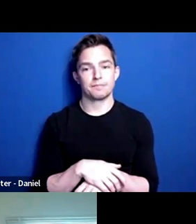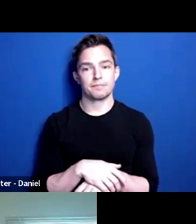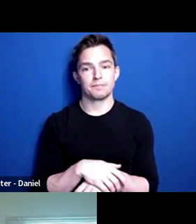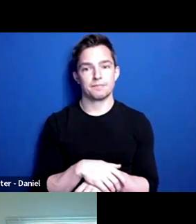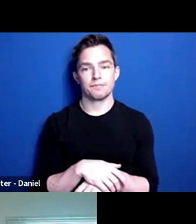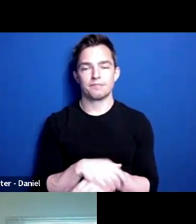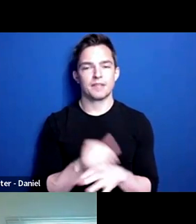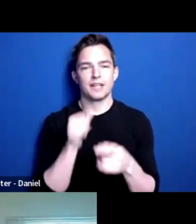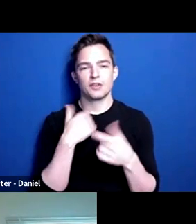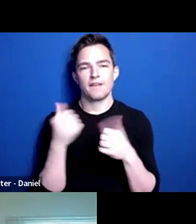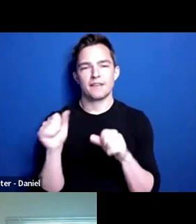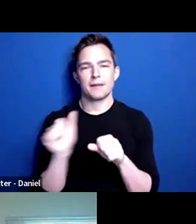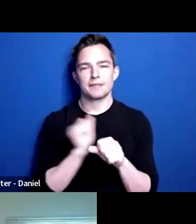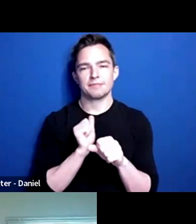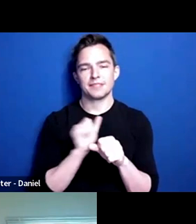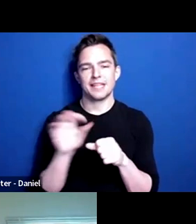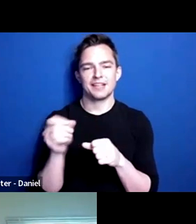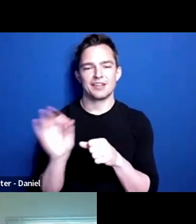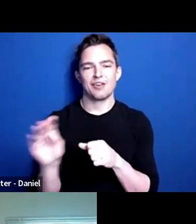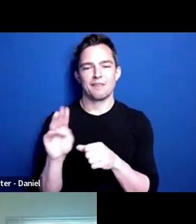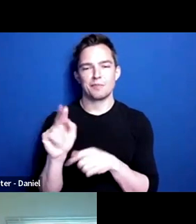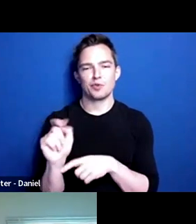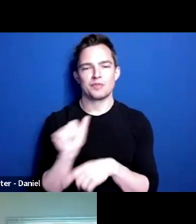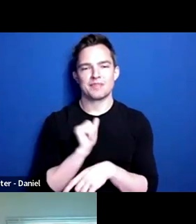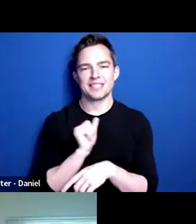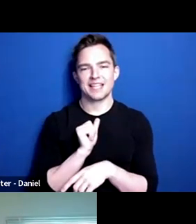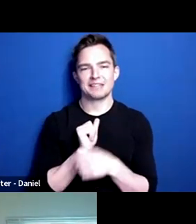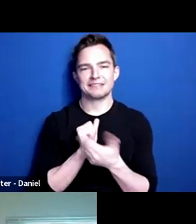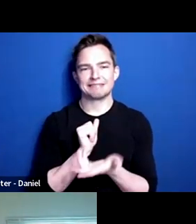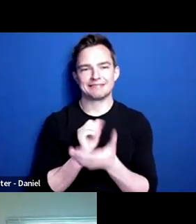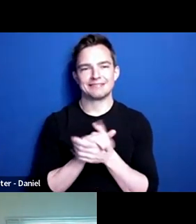So I don't have the capacity to take you off mute.